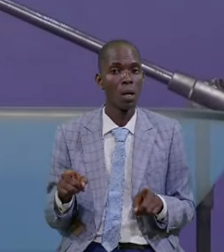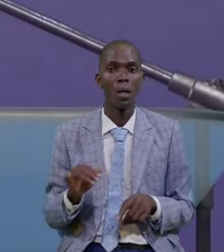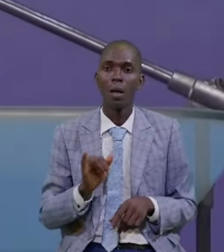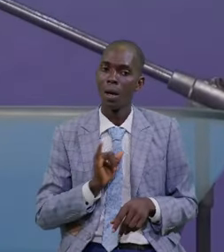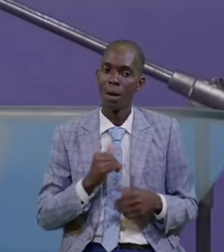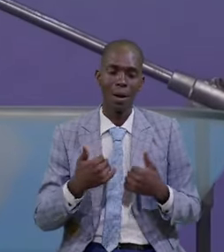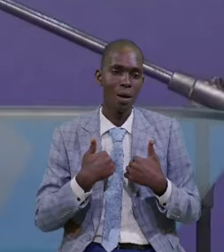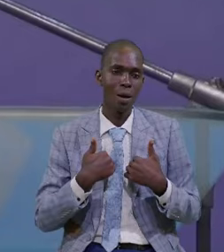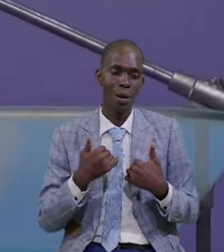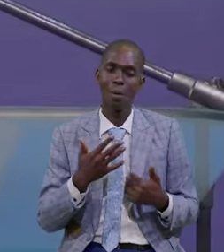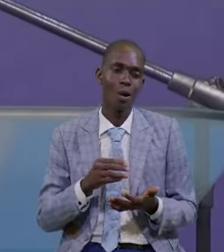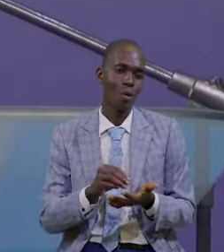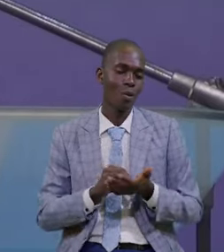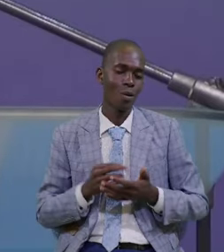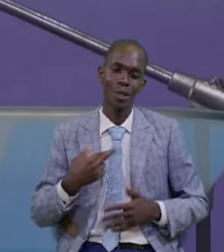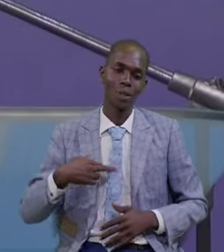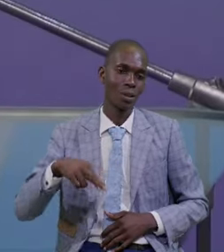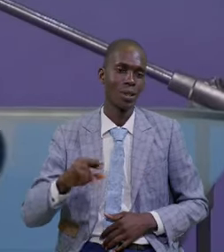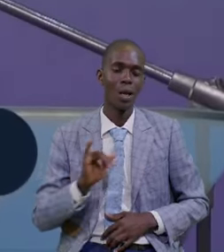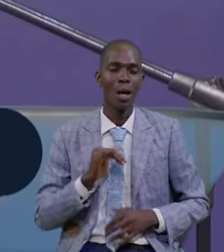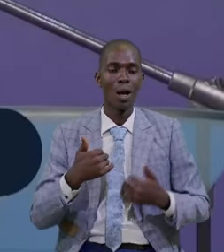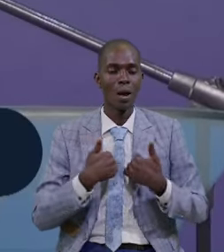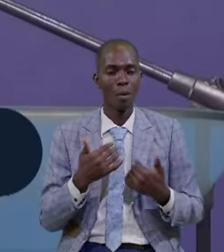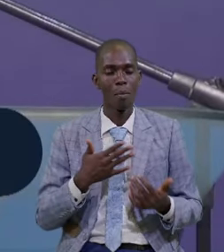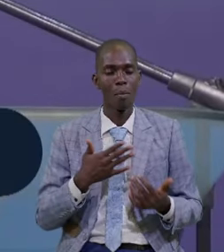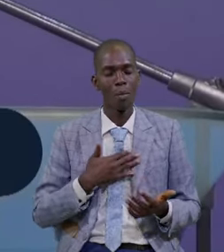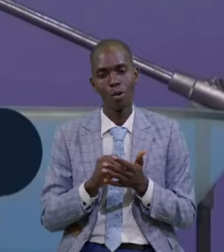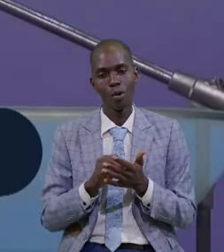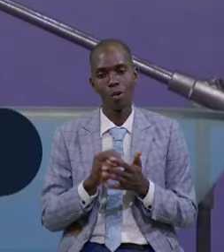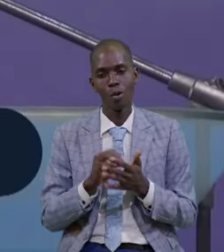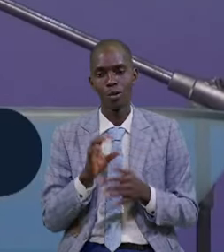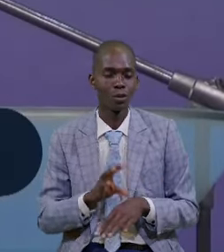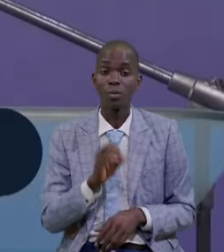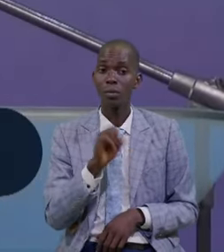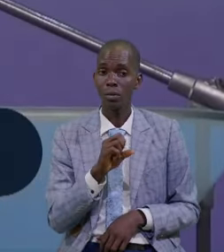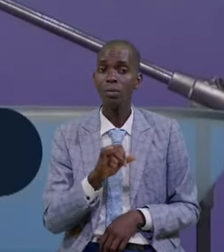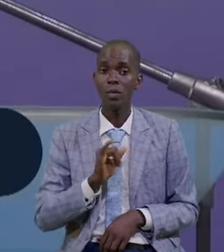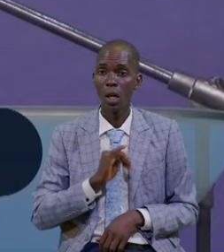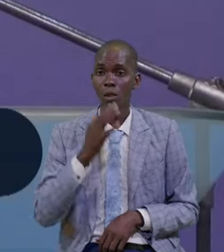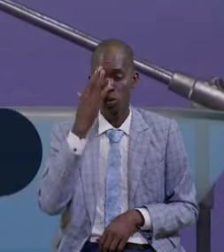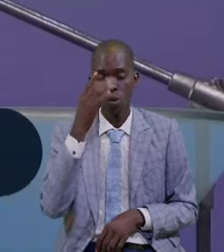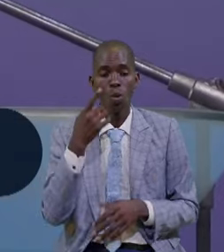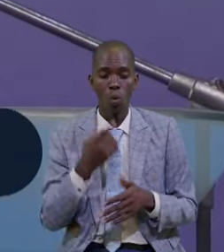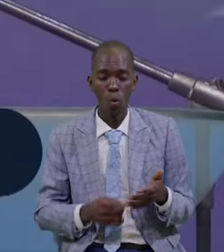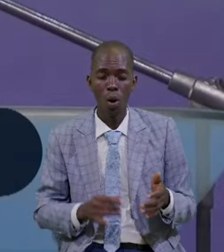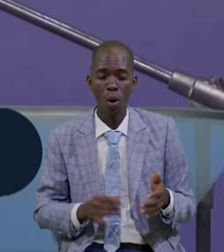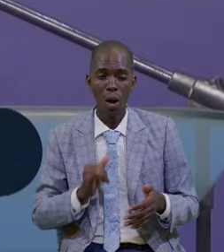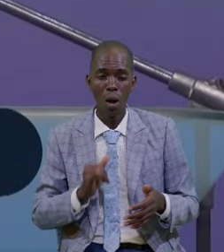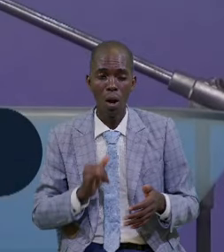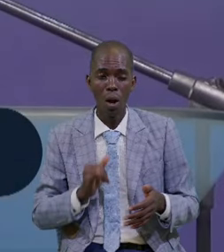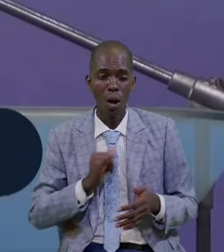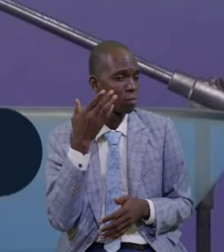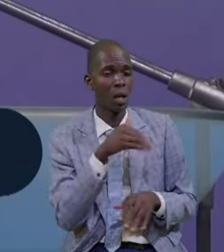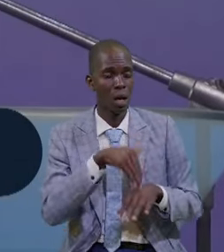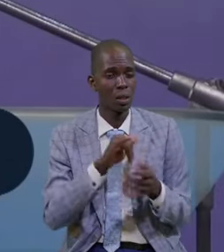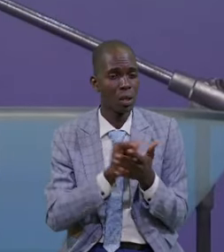religion. I have my own assembly. Yes, I know that what I had there, I never heard